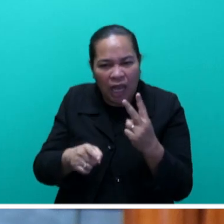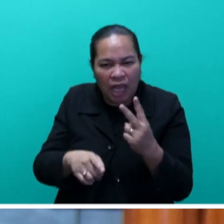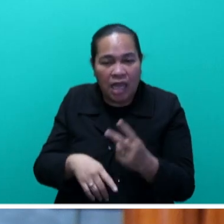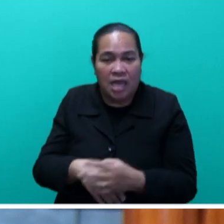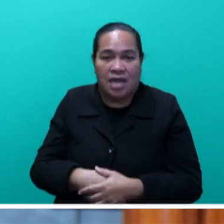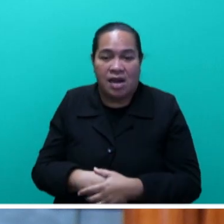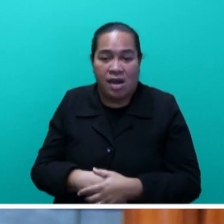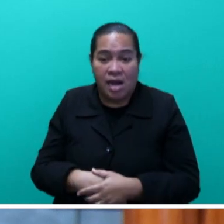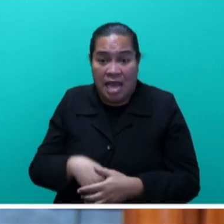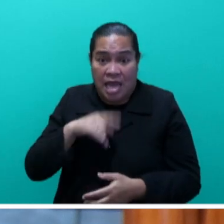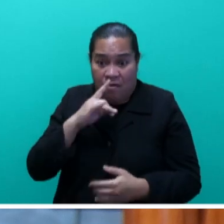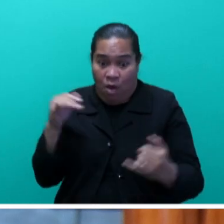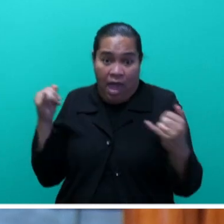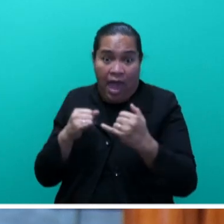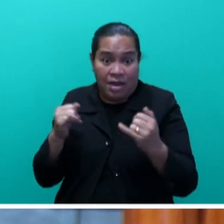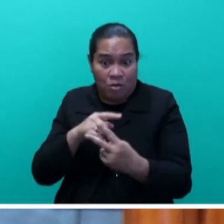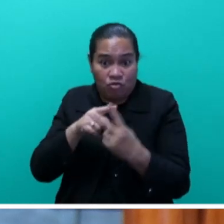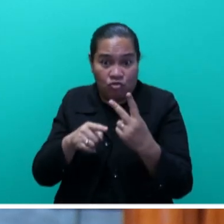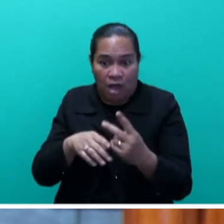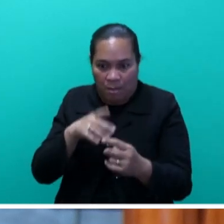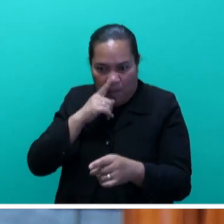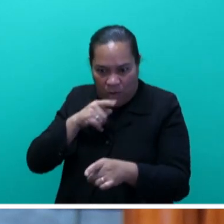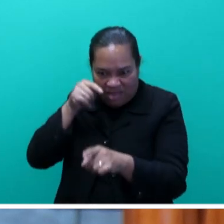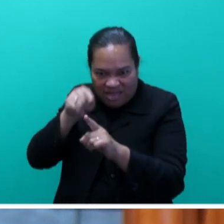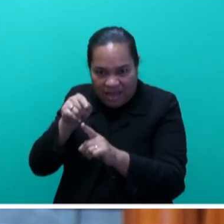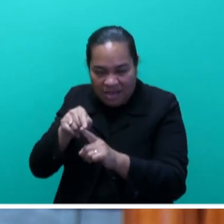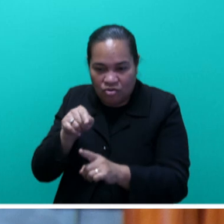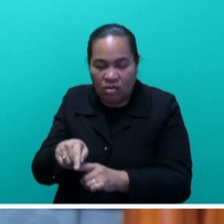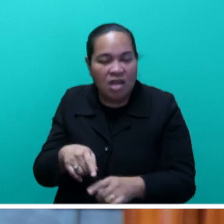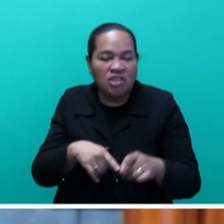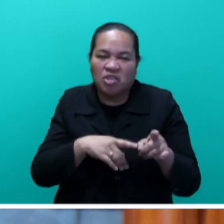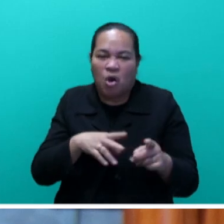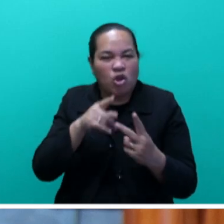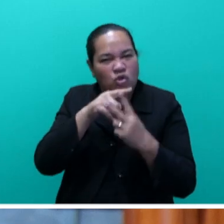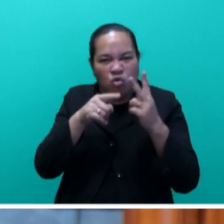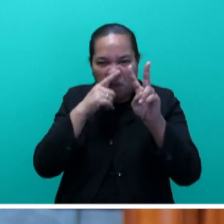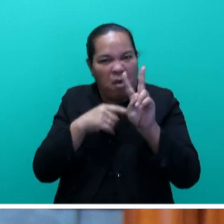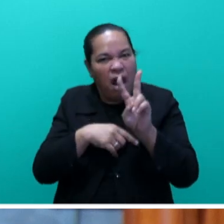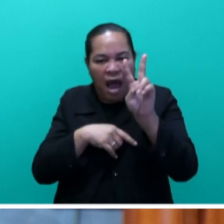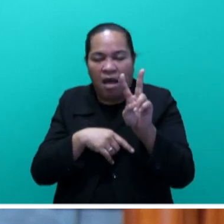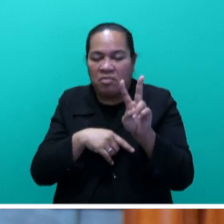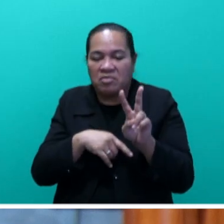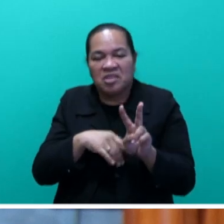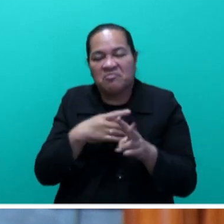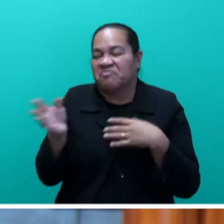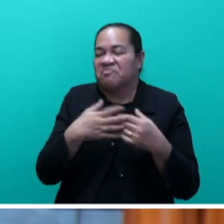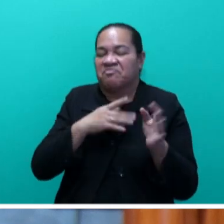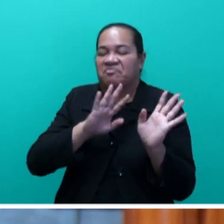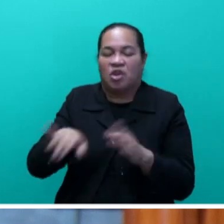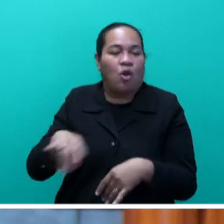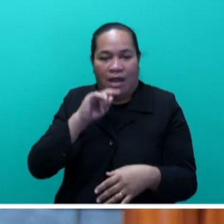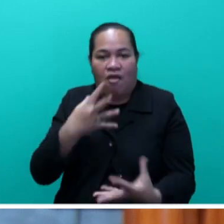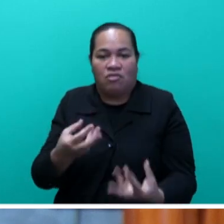If you were the enemy of those two people, you were a target. If you did not matter to those two people, you got nothing. If we are not going to